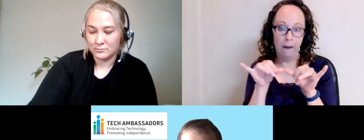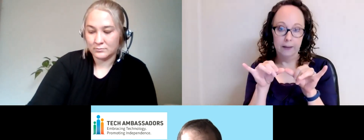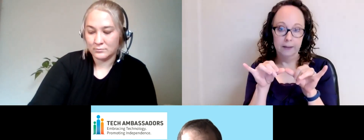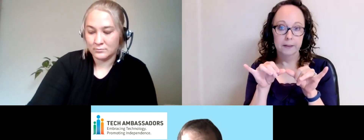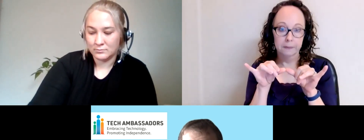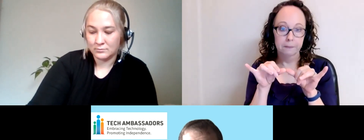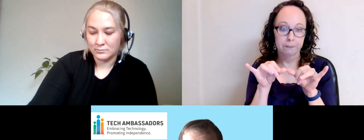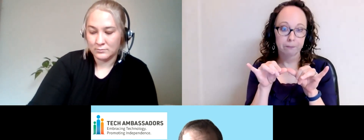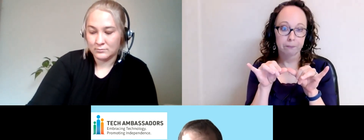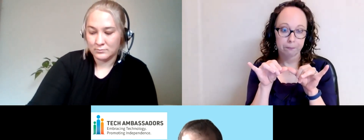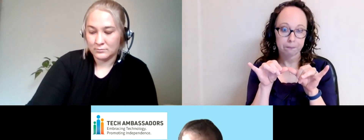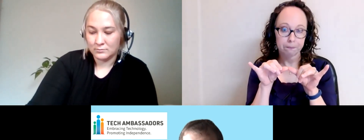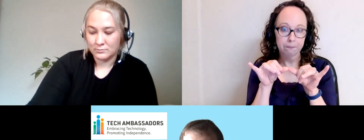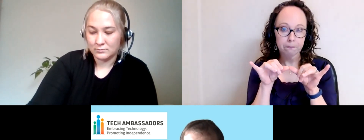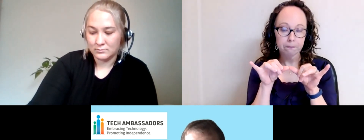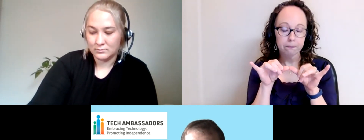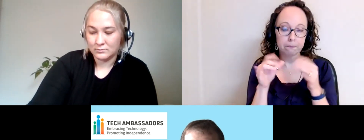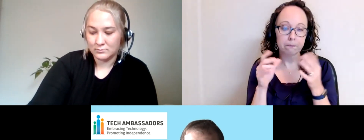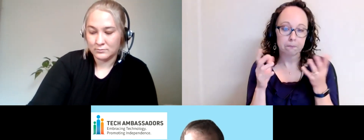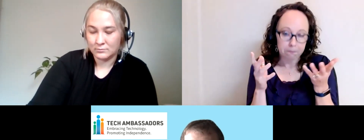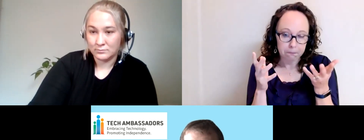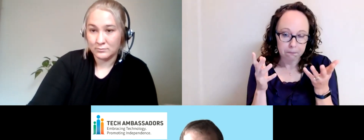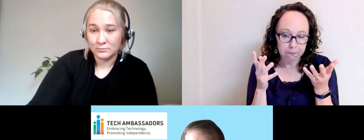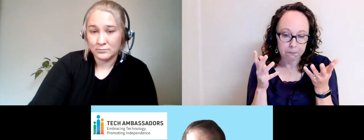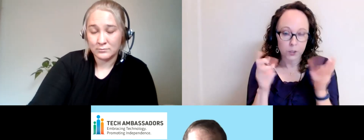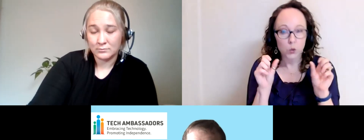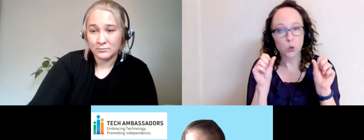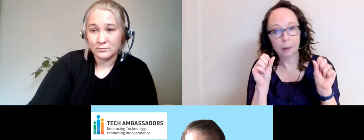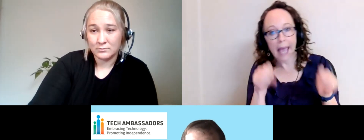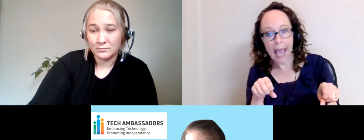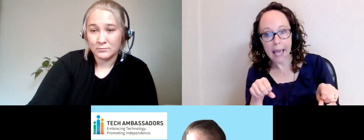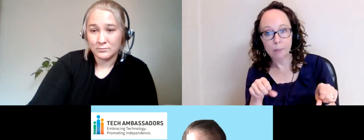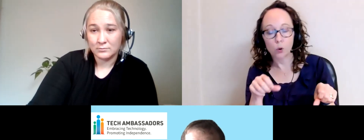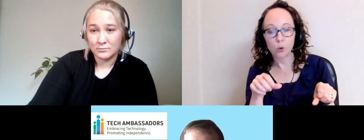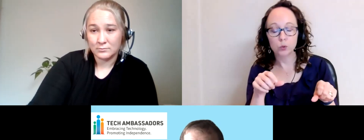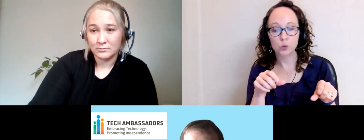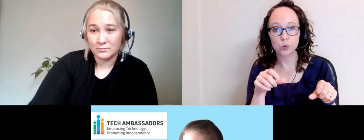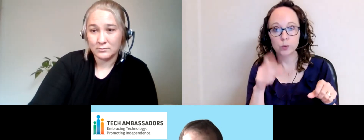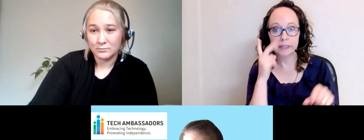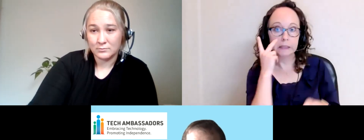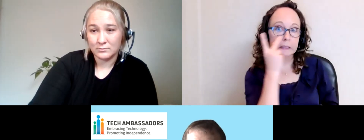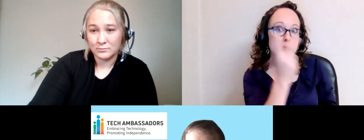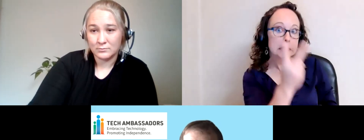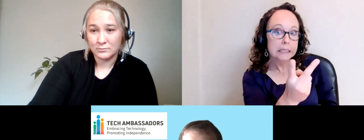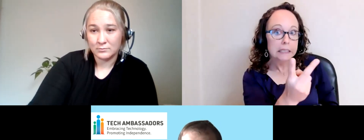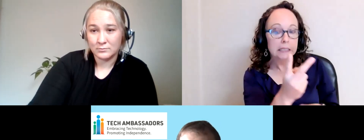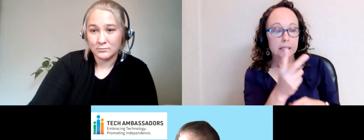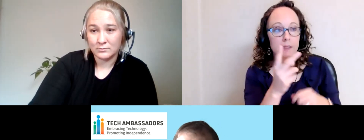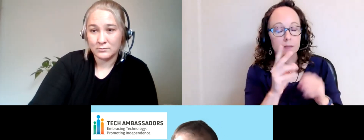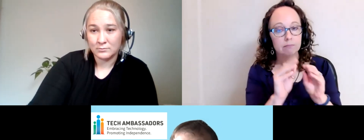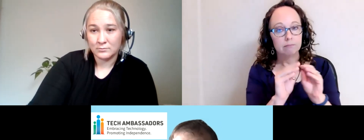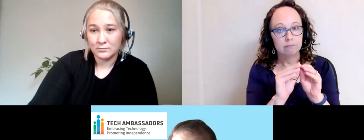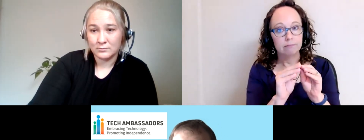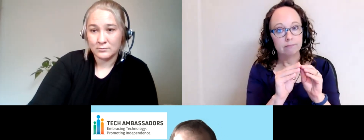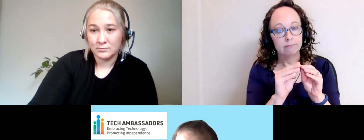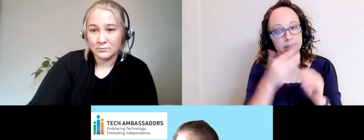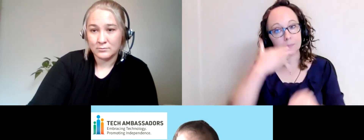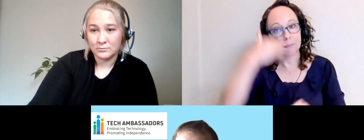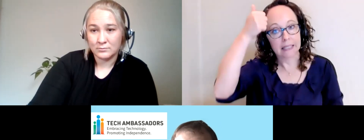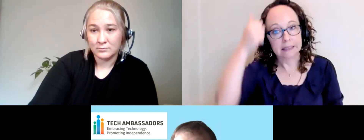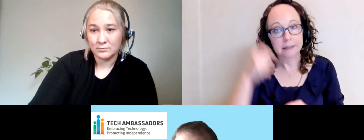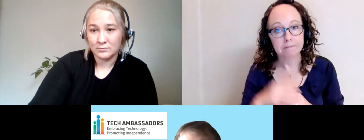the image to be able to like scan your eyes over it. So